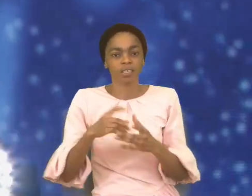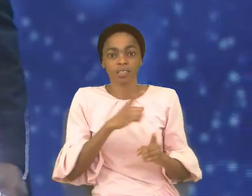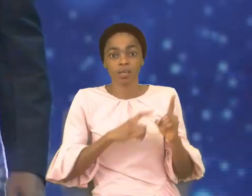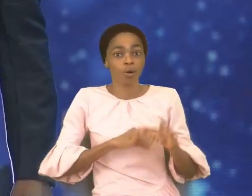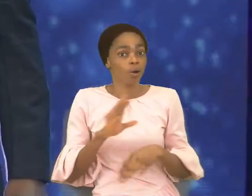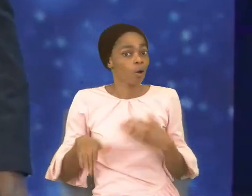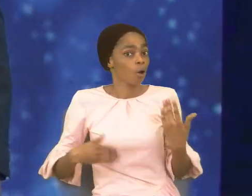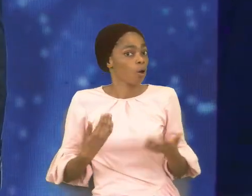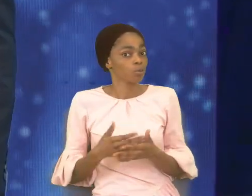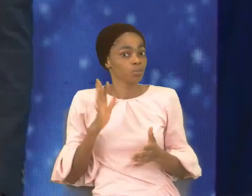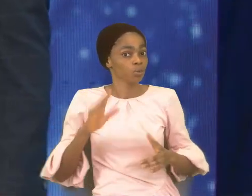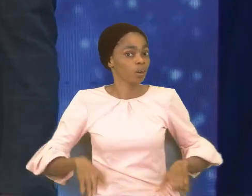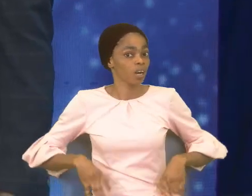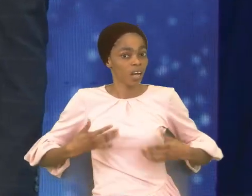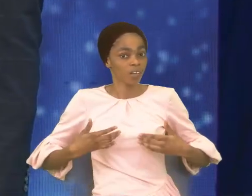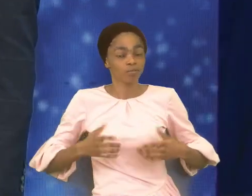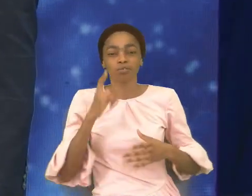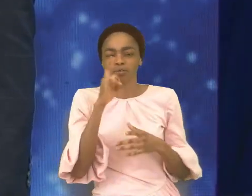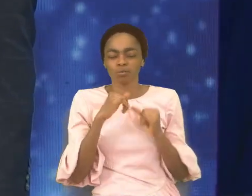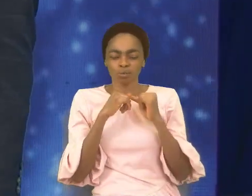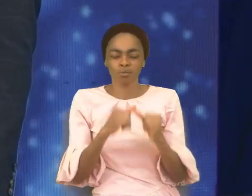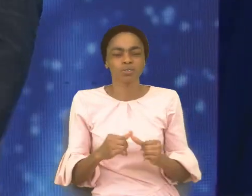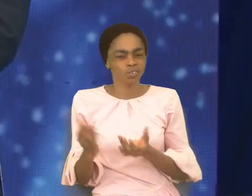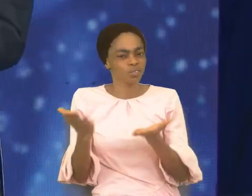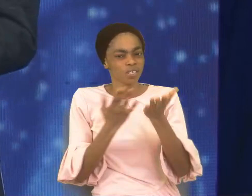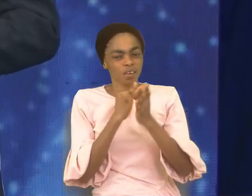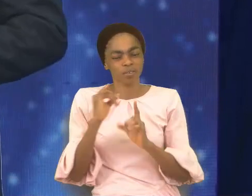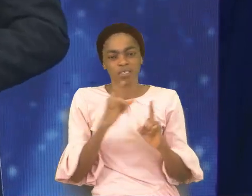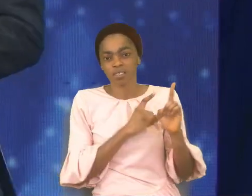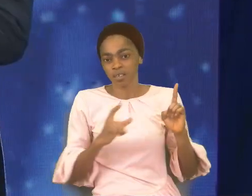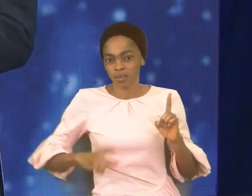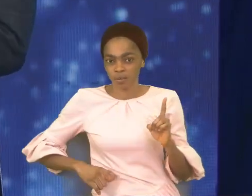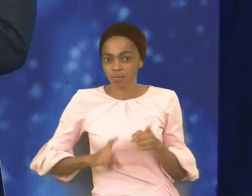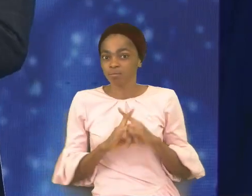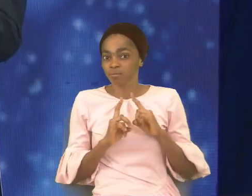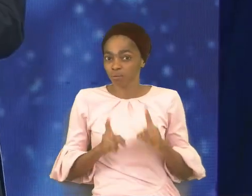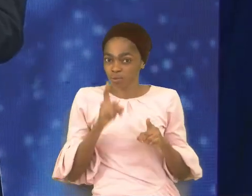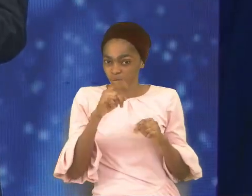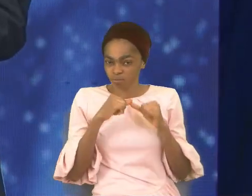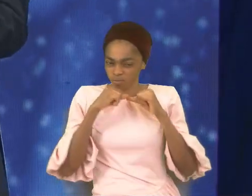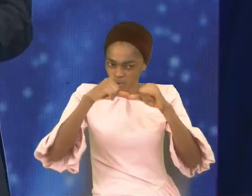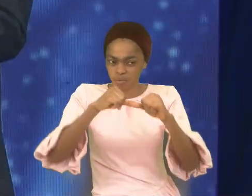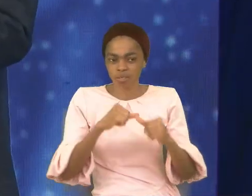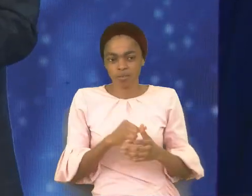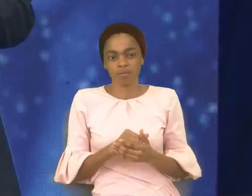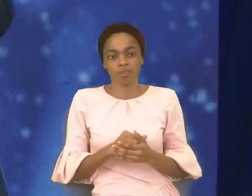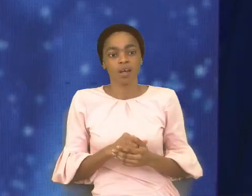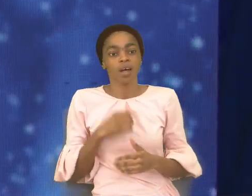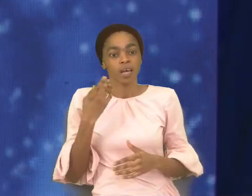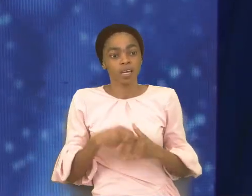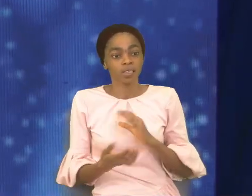Lord. But continue thou in the things which thou hast learned and hast been assured